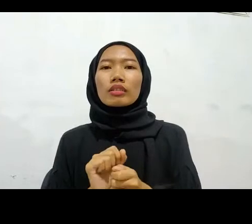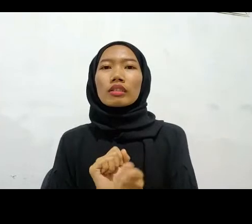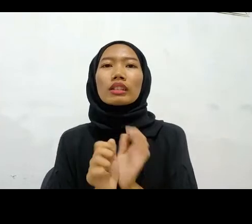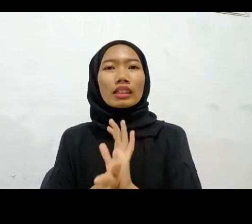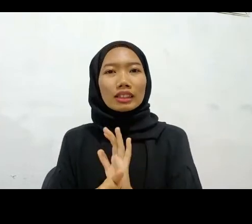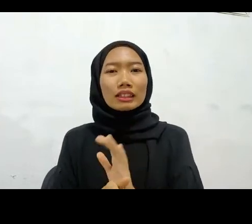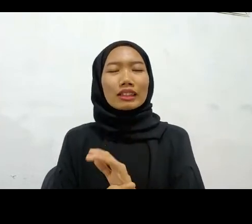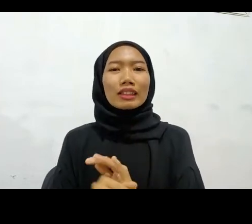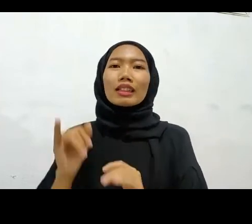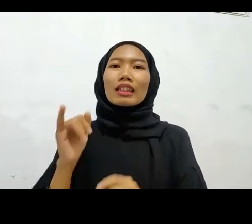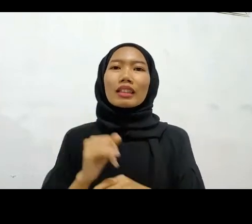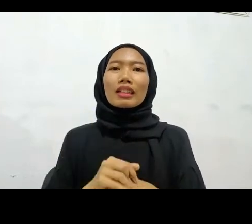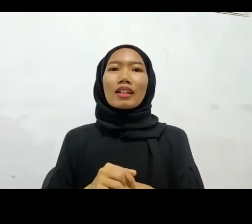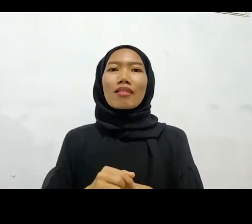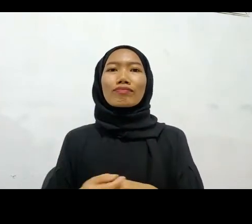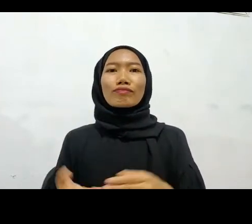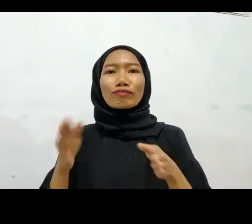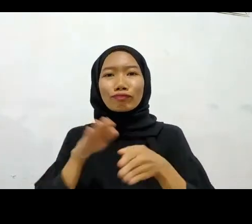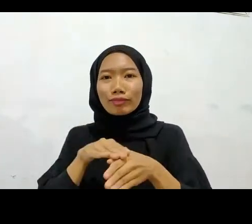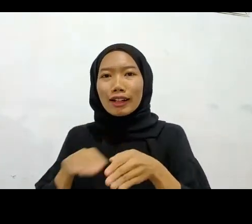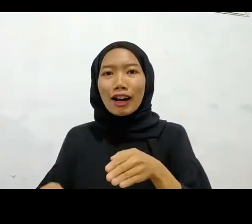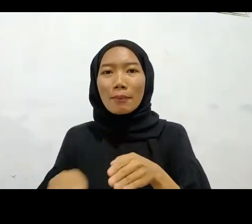and we don't talk enough about it.